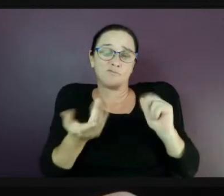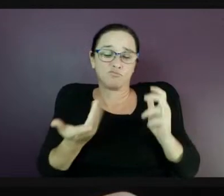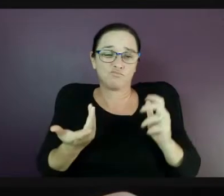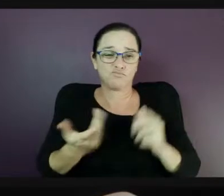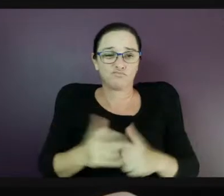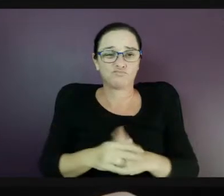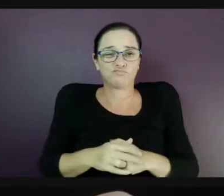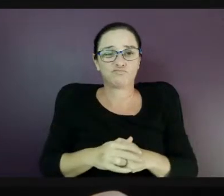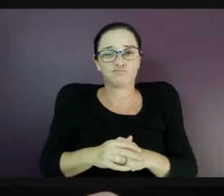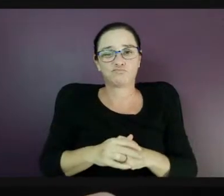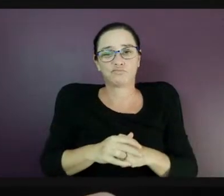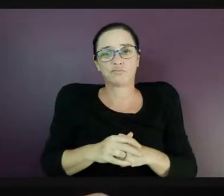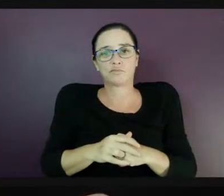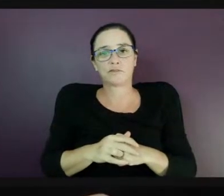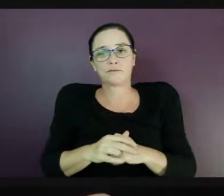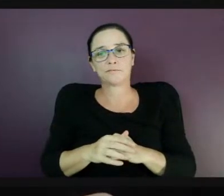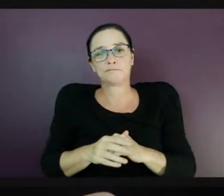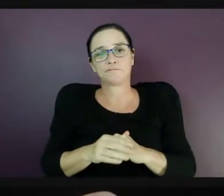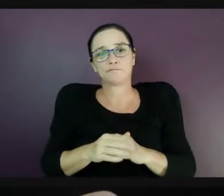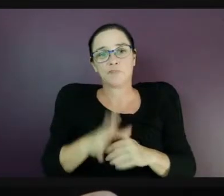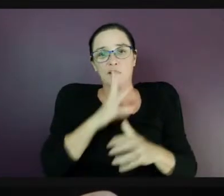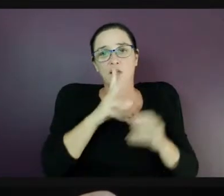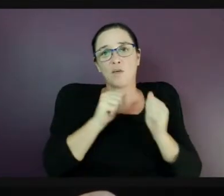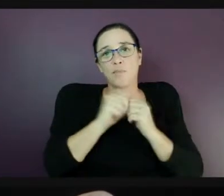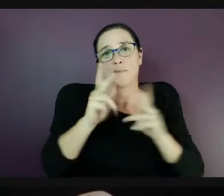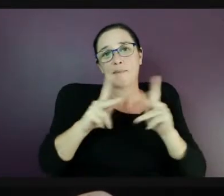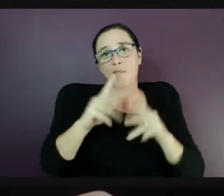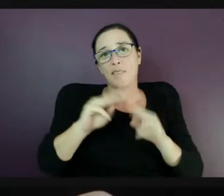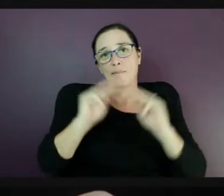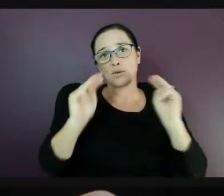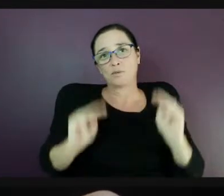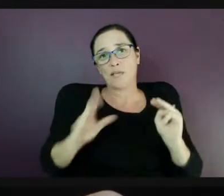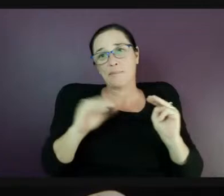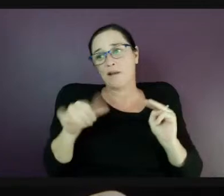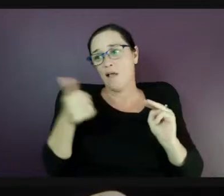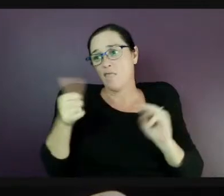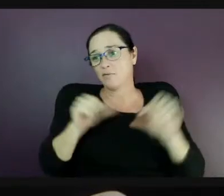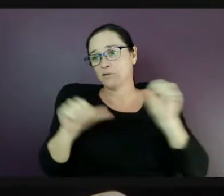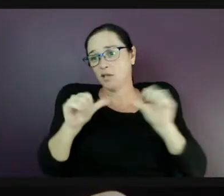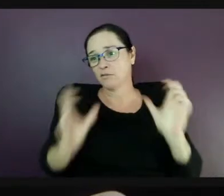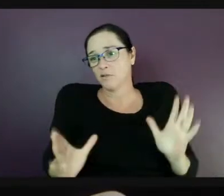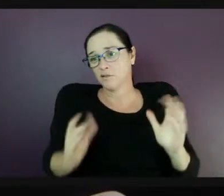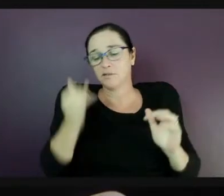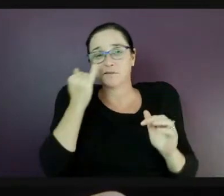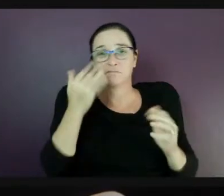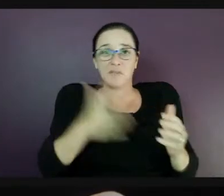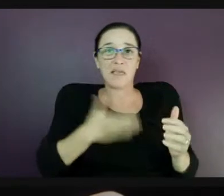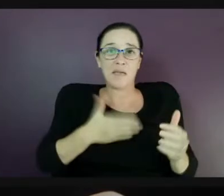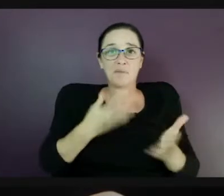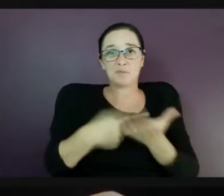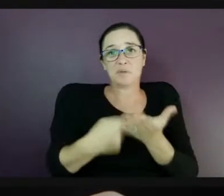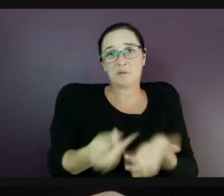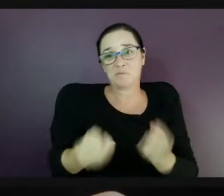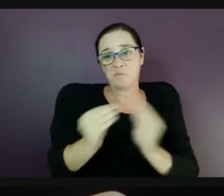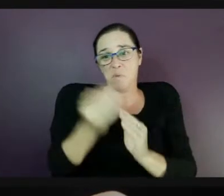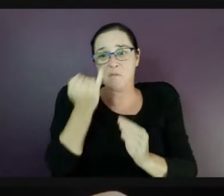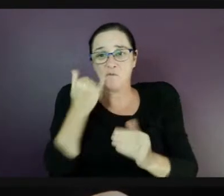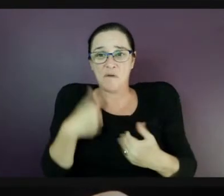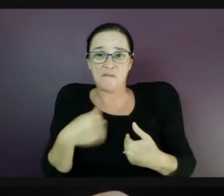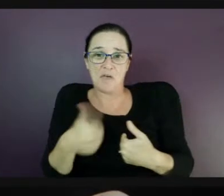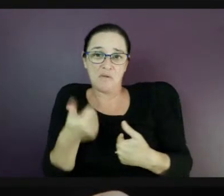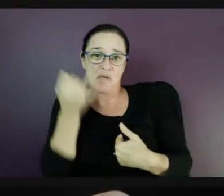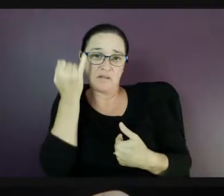Tsunami Museum and other scientists, and happy to be corrected if someone has got other points of discussion here as well. All